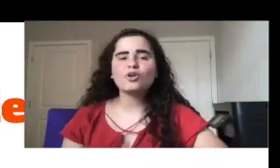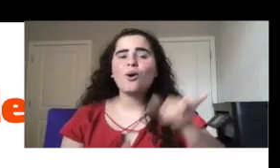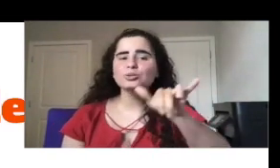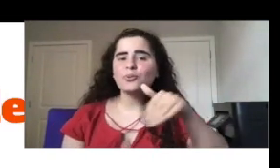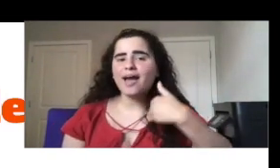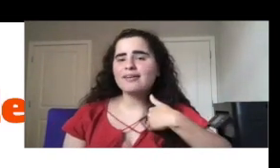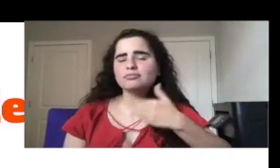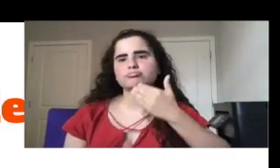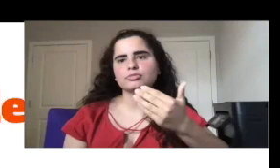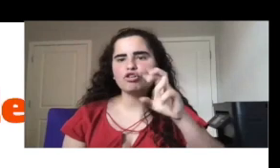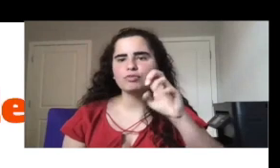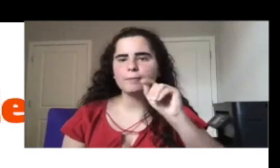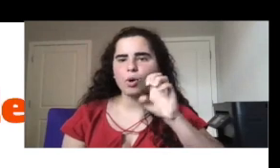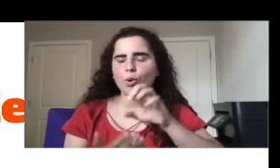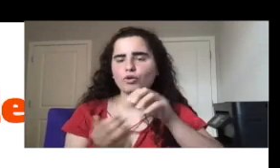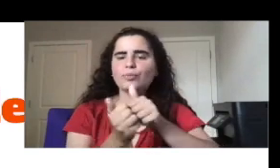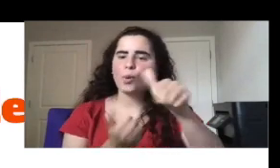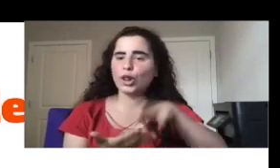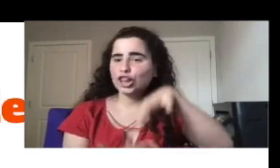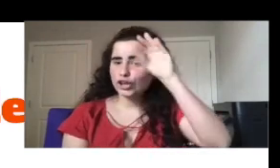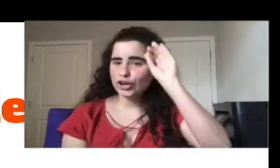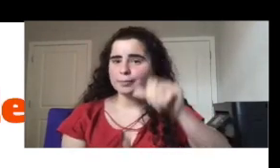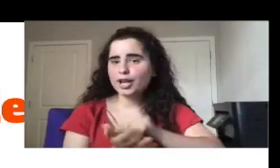on how to best support these students.